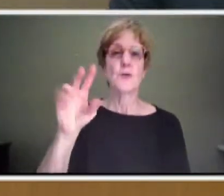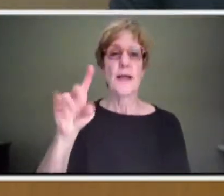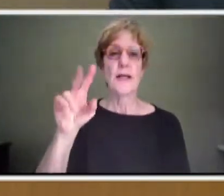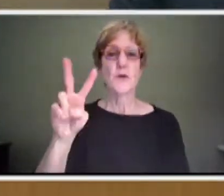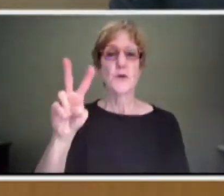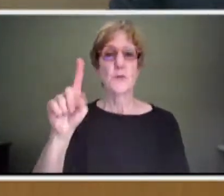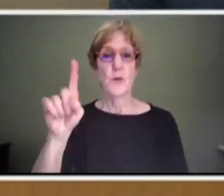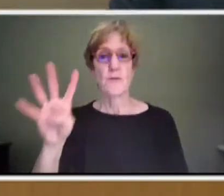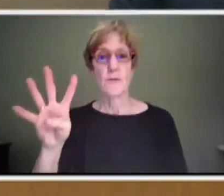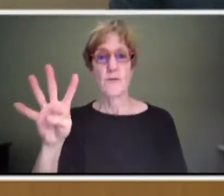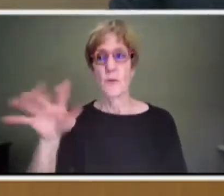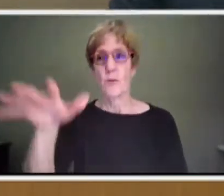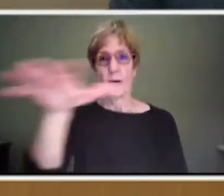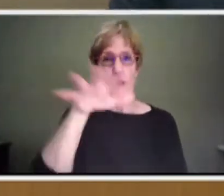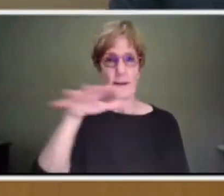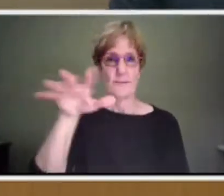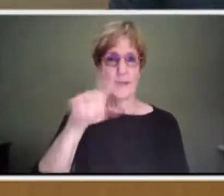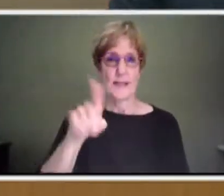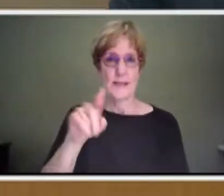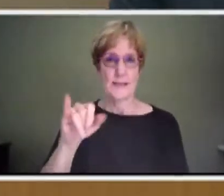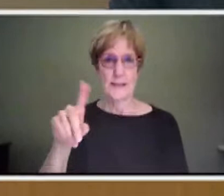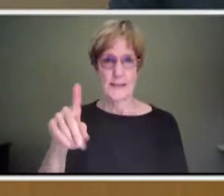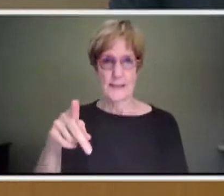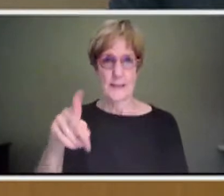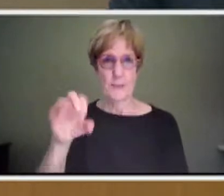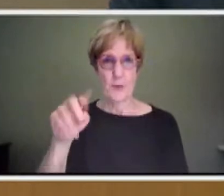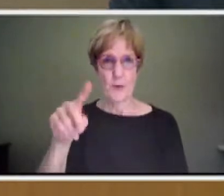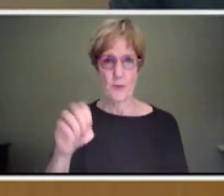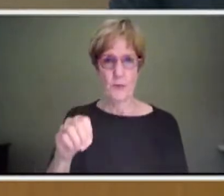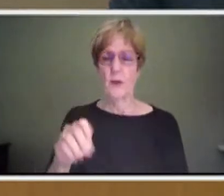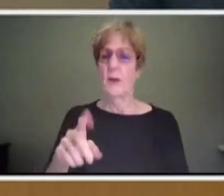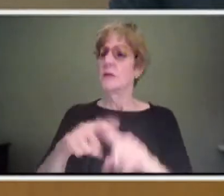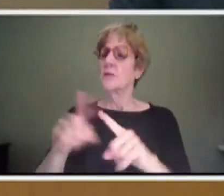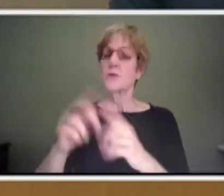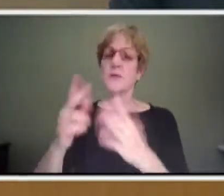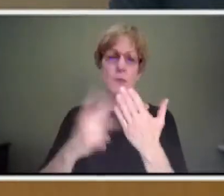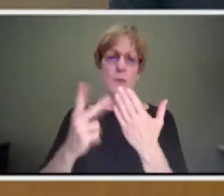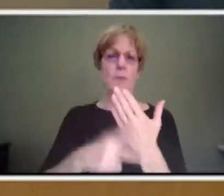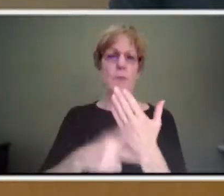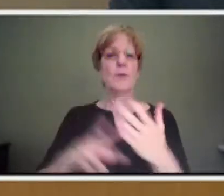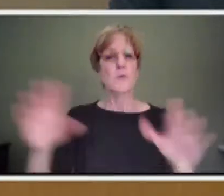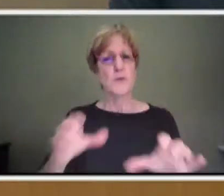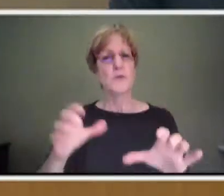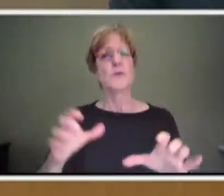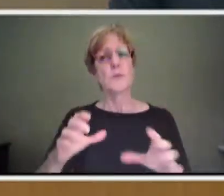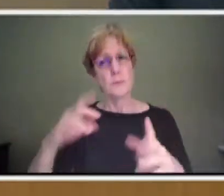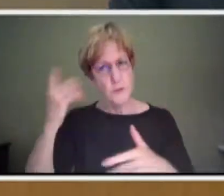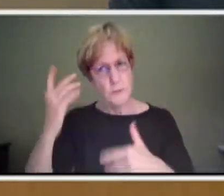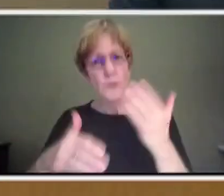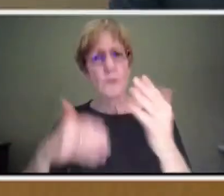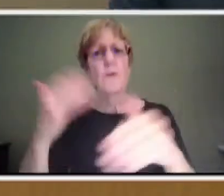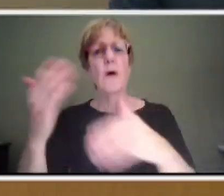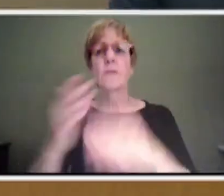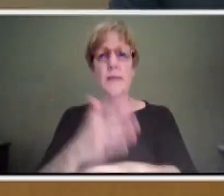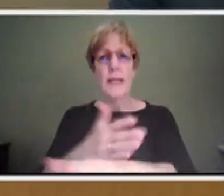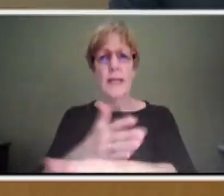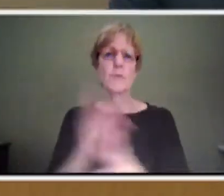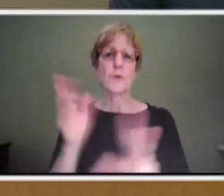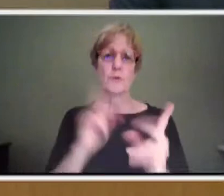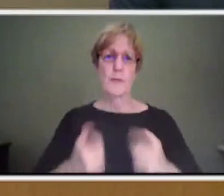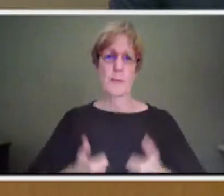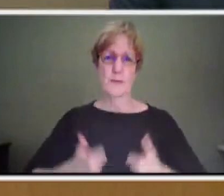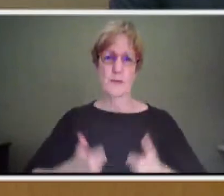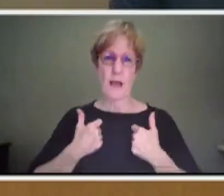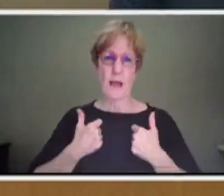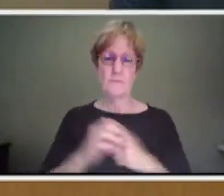of activities and programs that we do in the community in order to move the dial. We understand that the